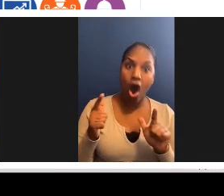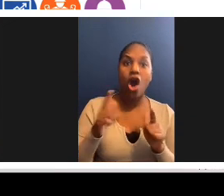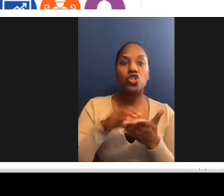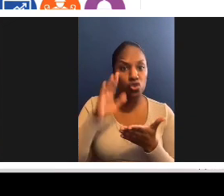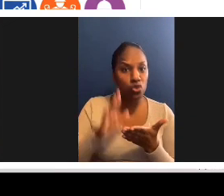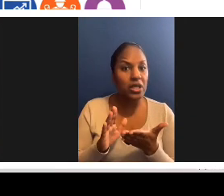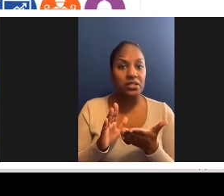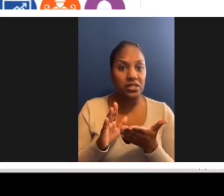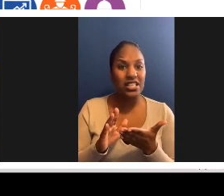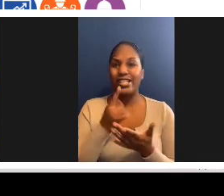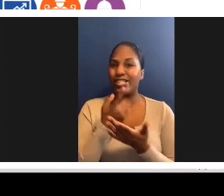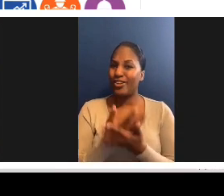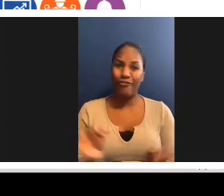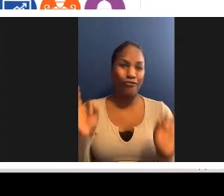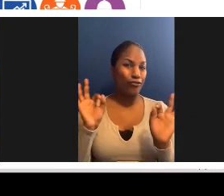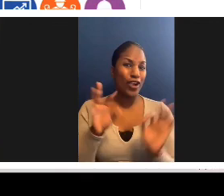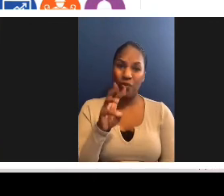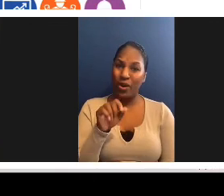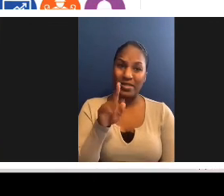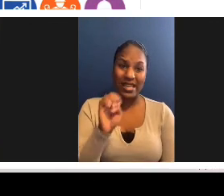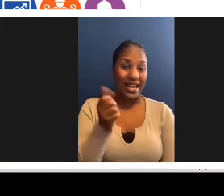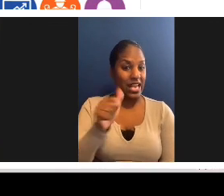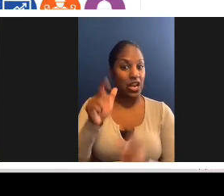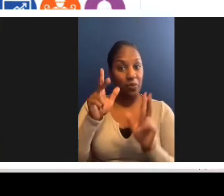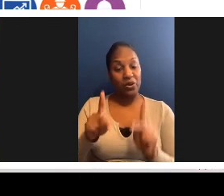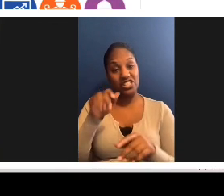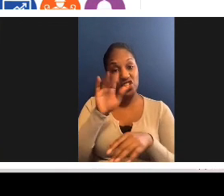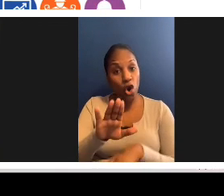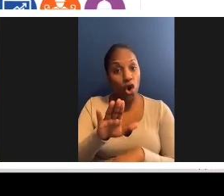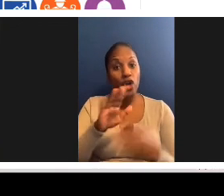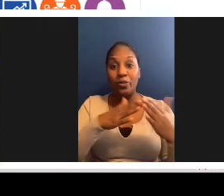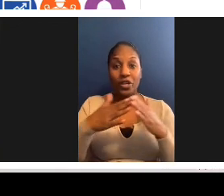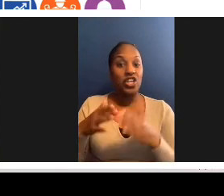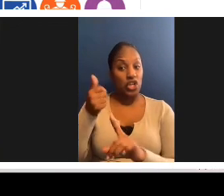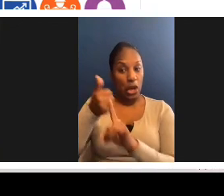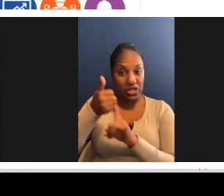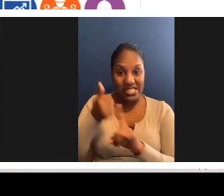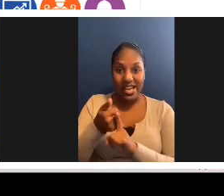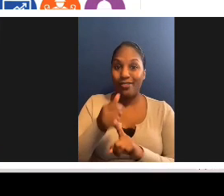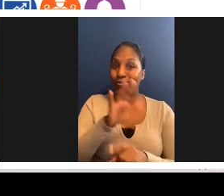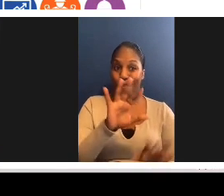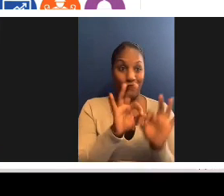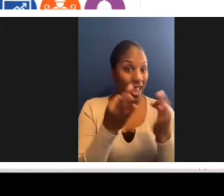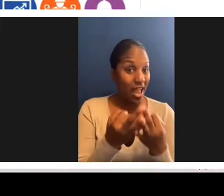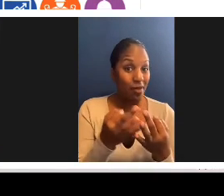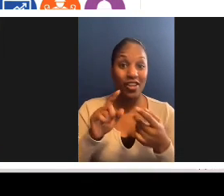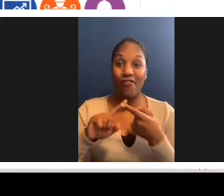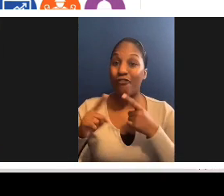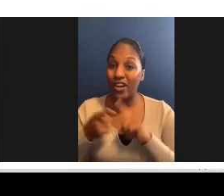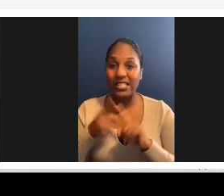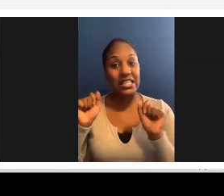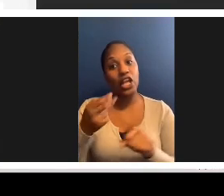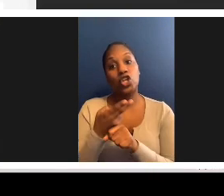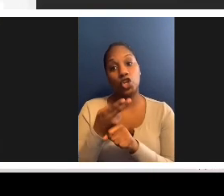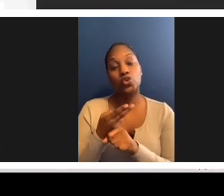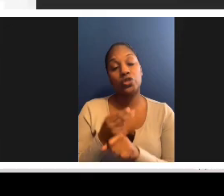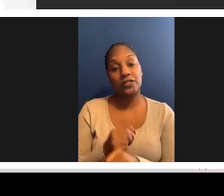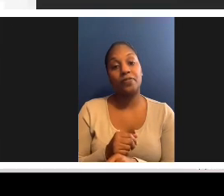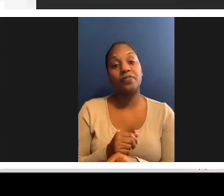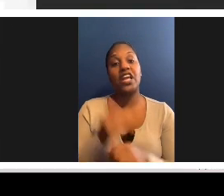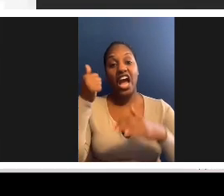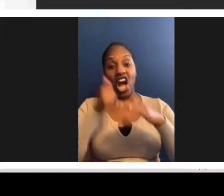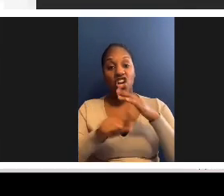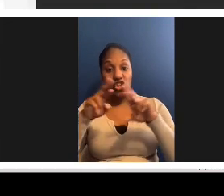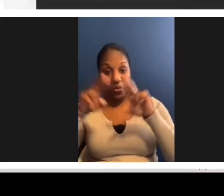free website. So anyone in your community, yourself, anyone, your family, friends could use this. And under the